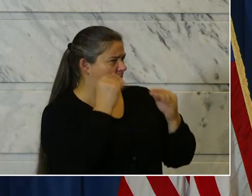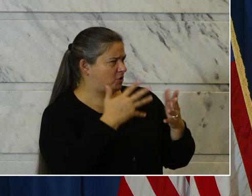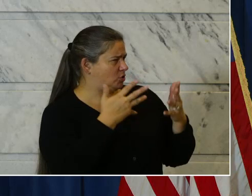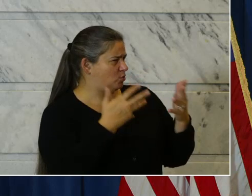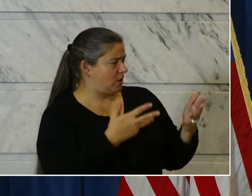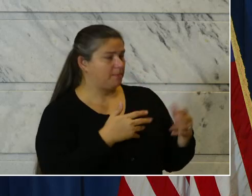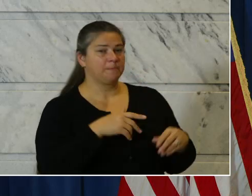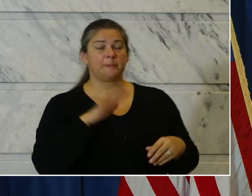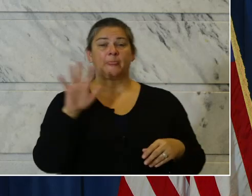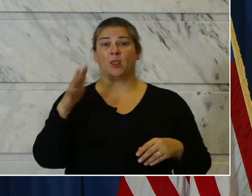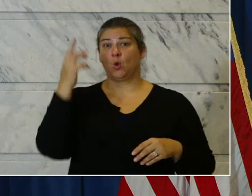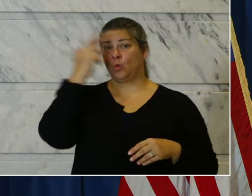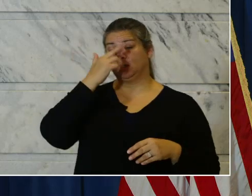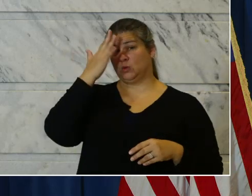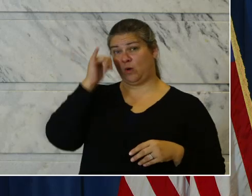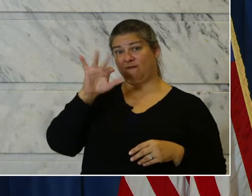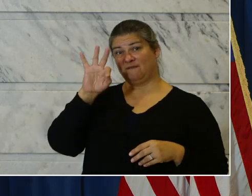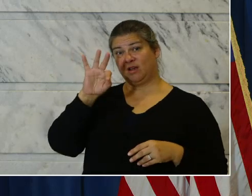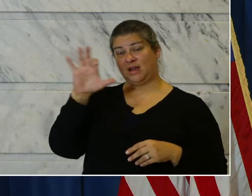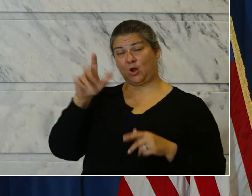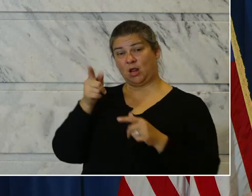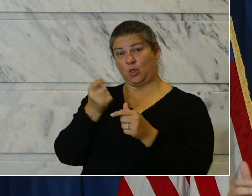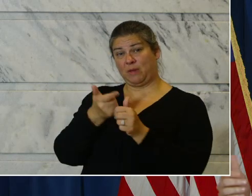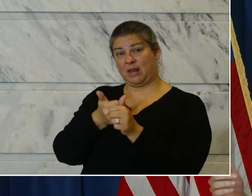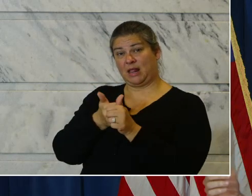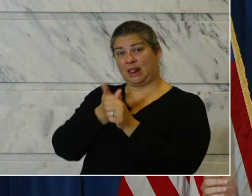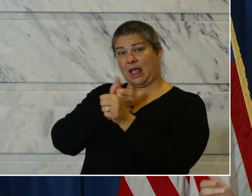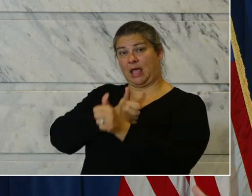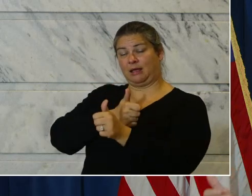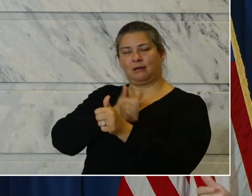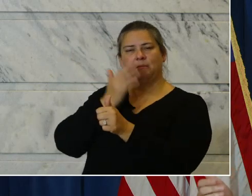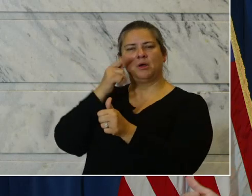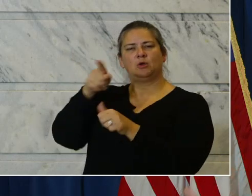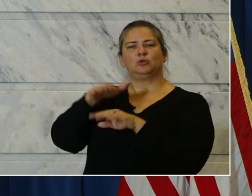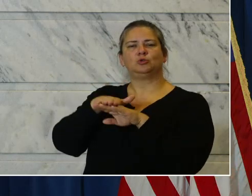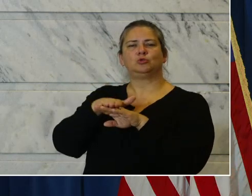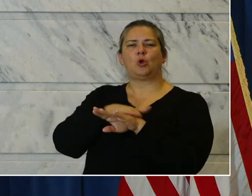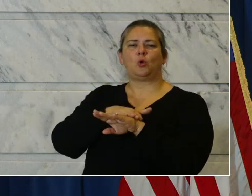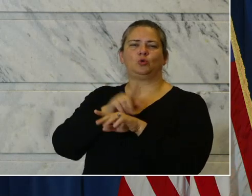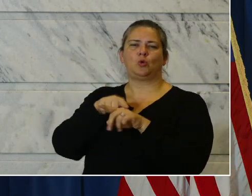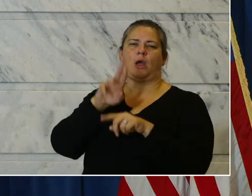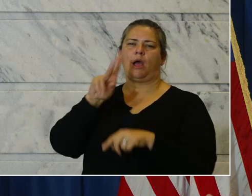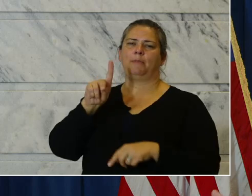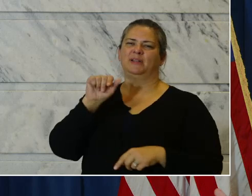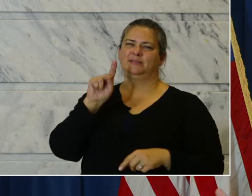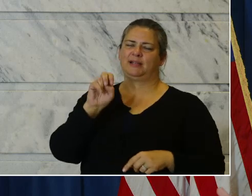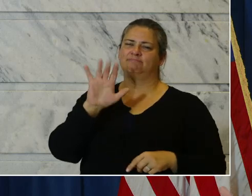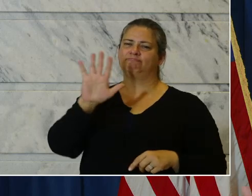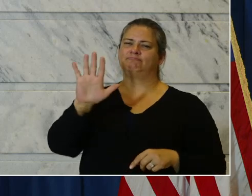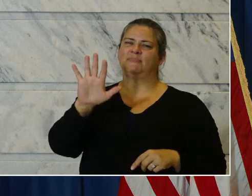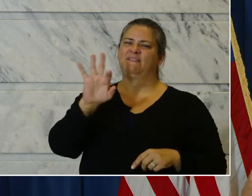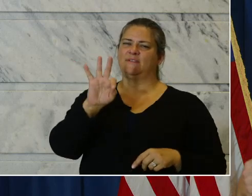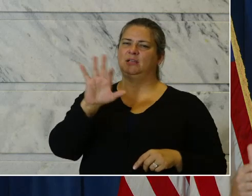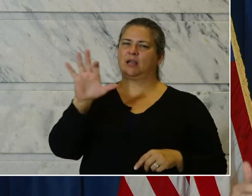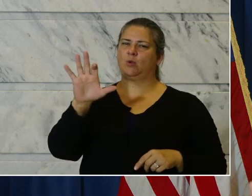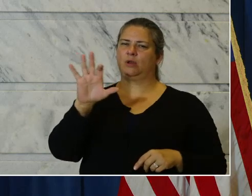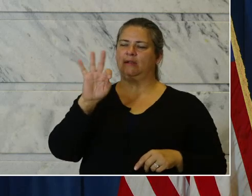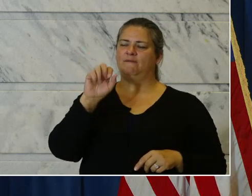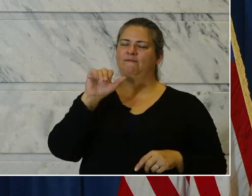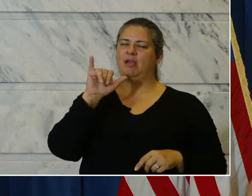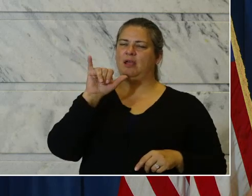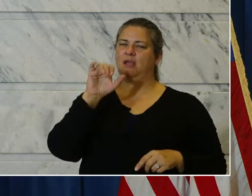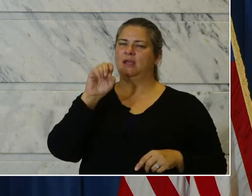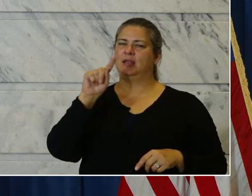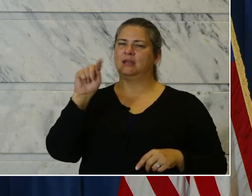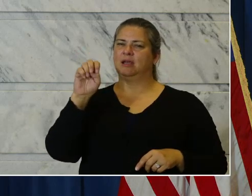Fayette County Health Department is one of the slower in the state about actually updating that information. And the answer to not